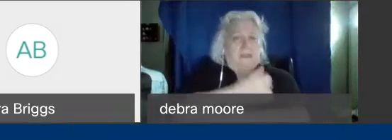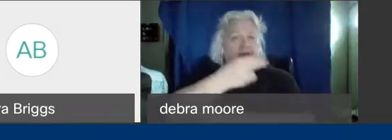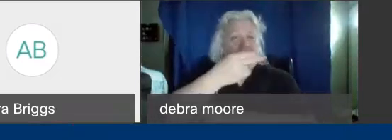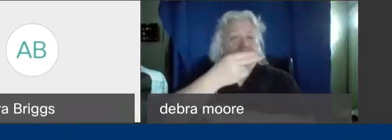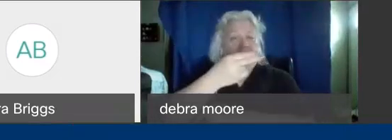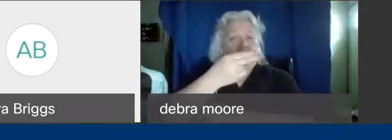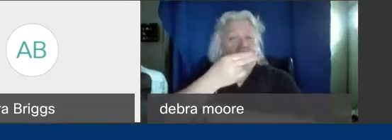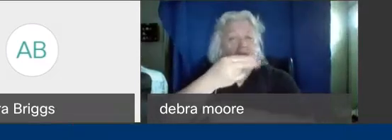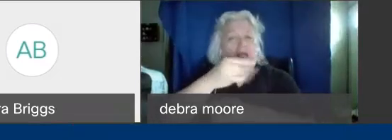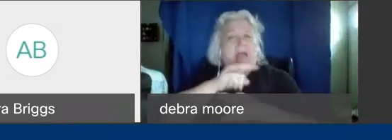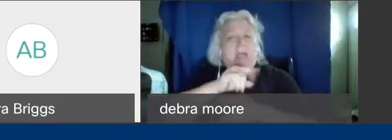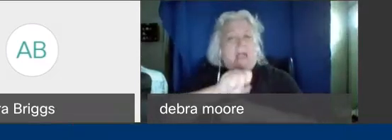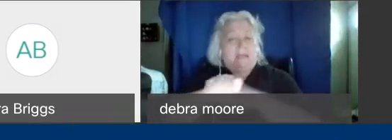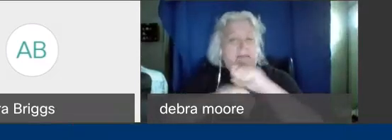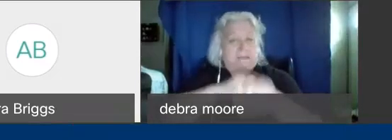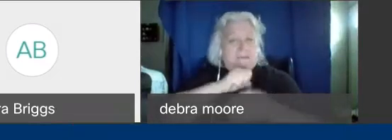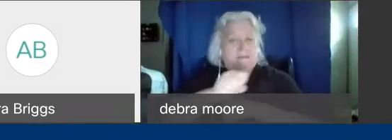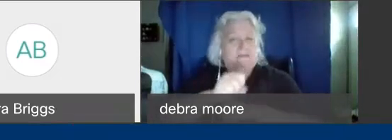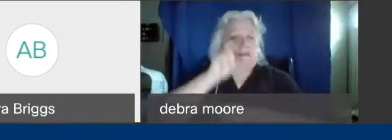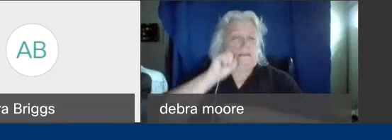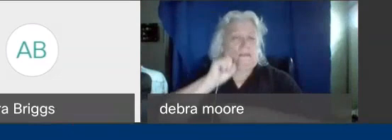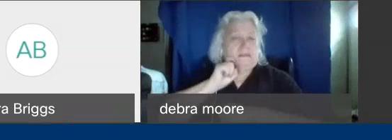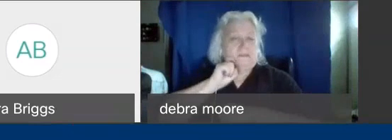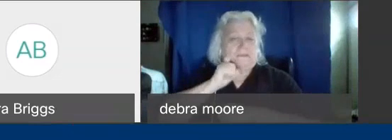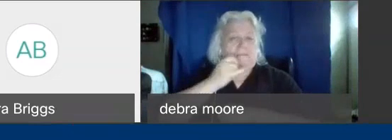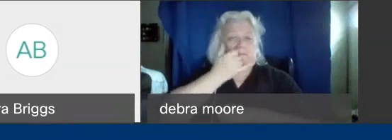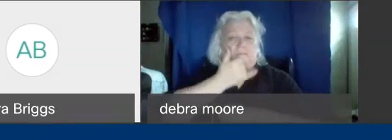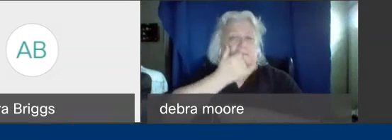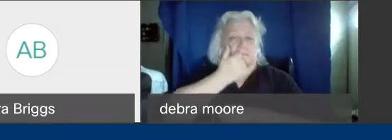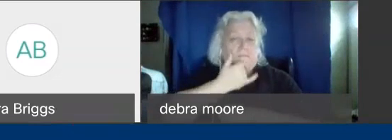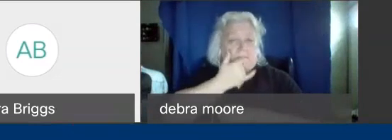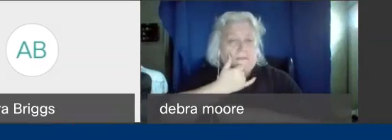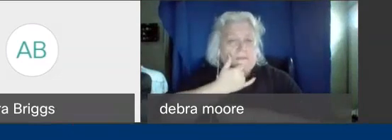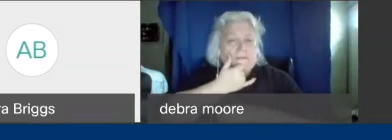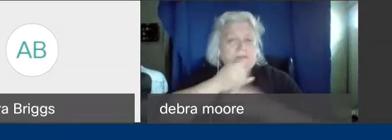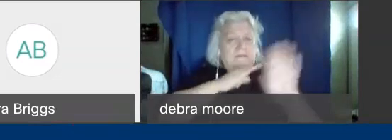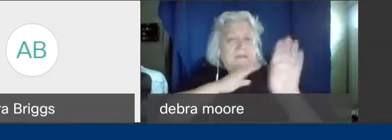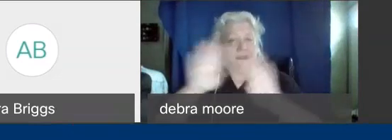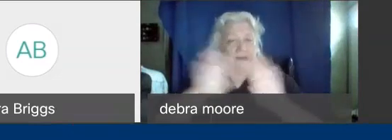hazing, sexual misconduct, all the way to some stuff about COVID-19.